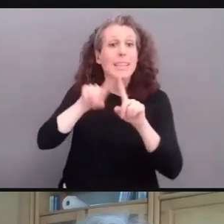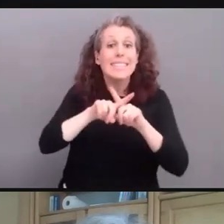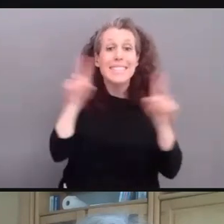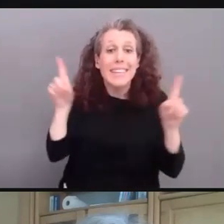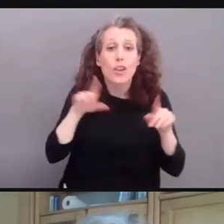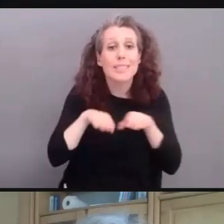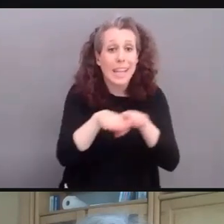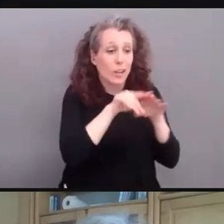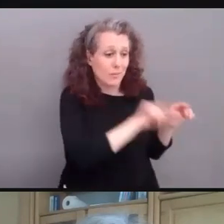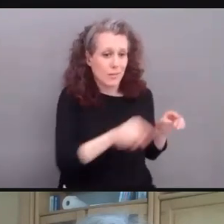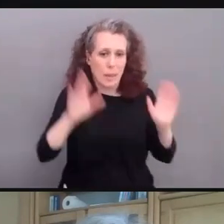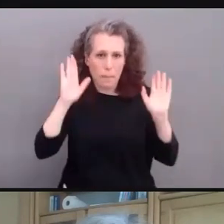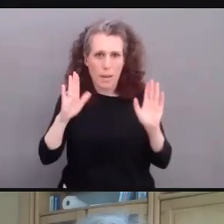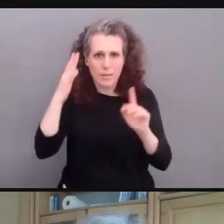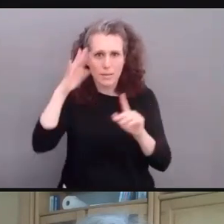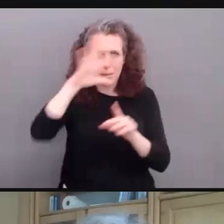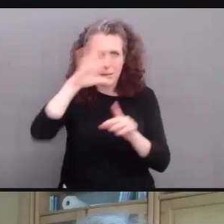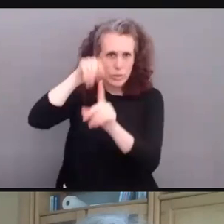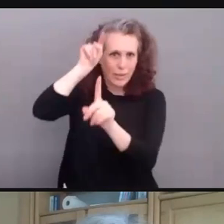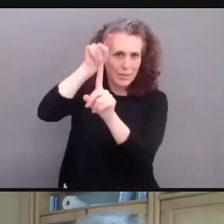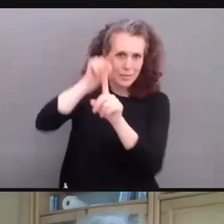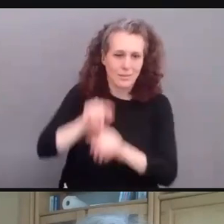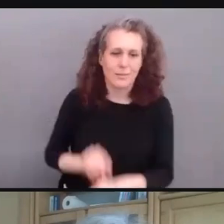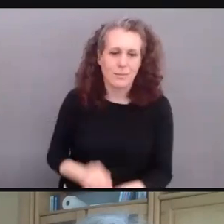in the built environment. Next slide, please.